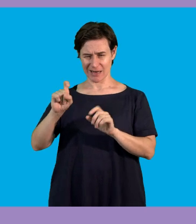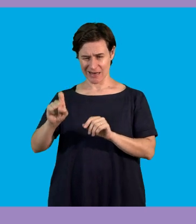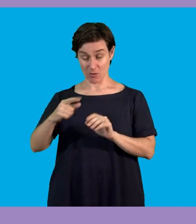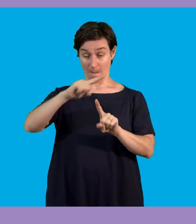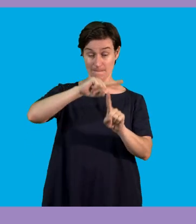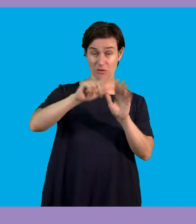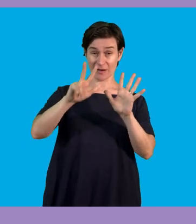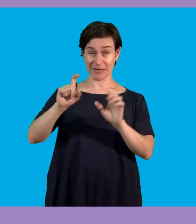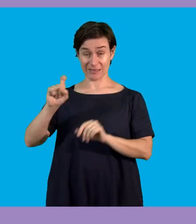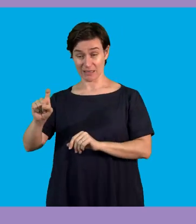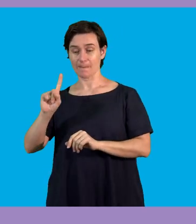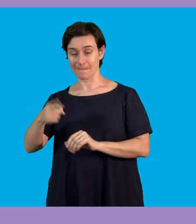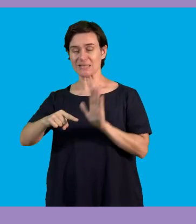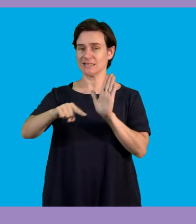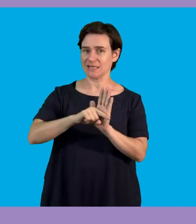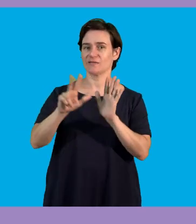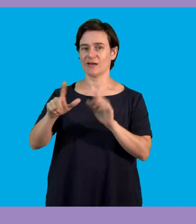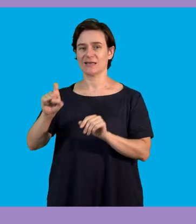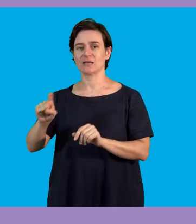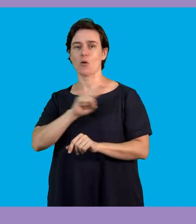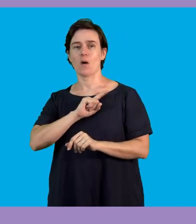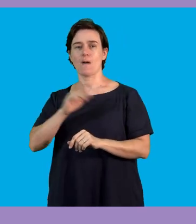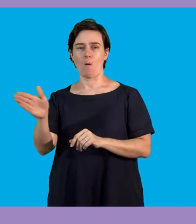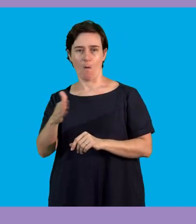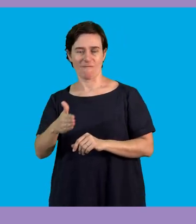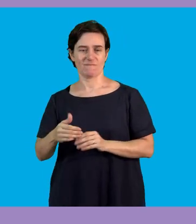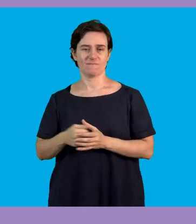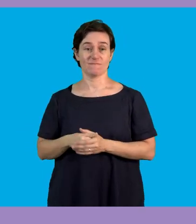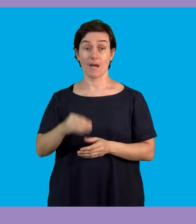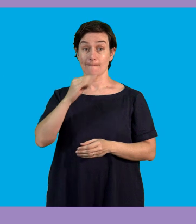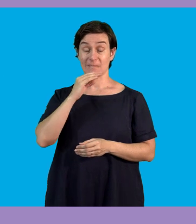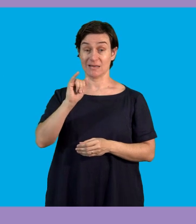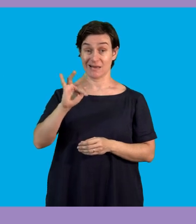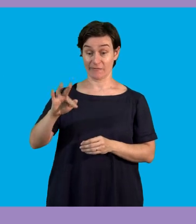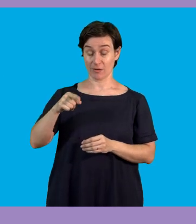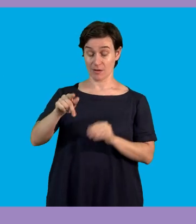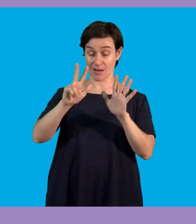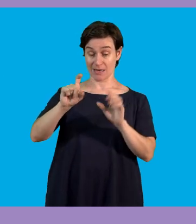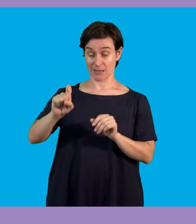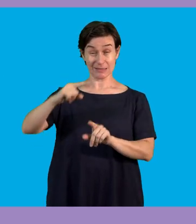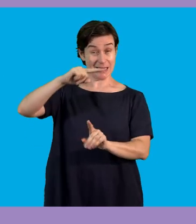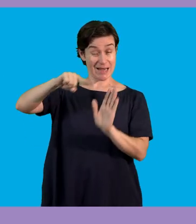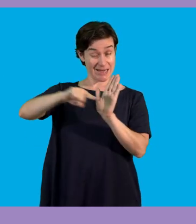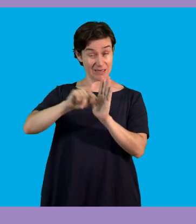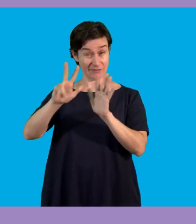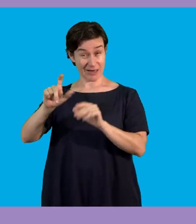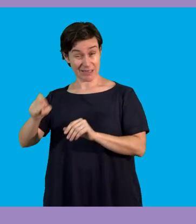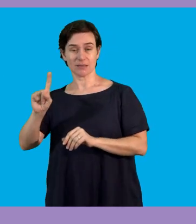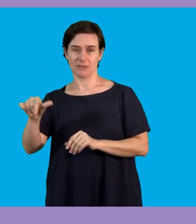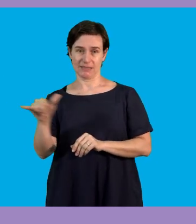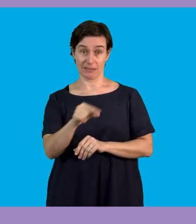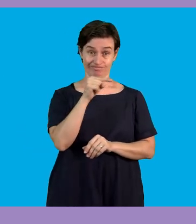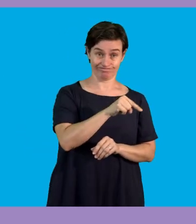and the negative 12. And what we do on the left, we also do on the right. So we're also going to have negative